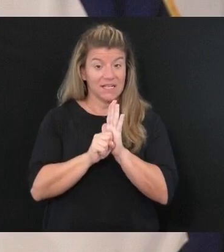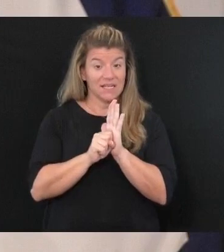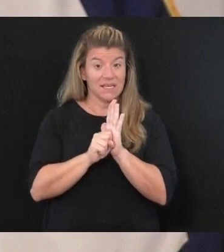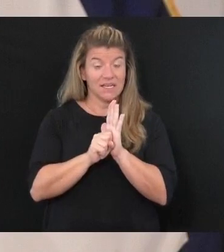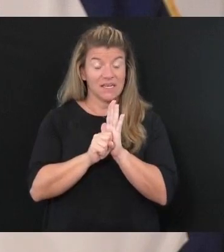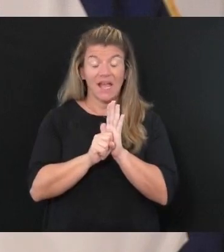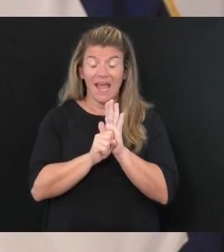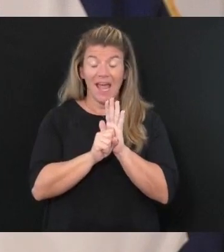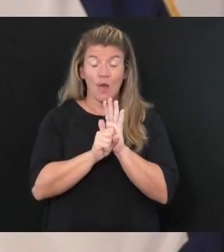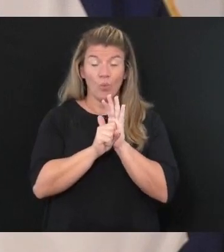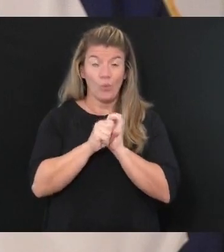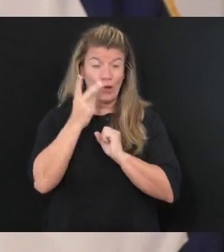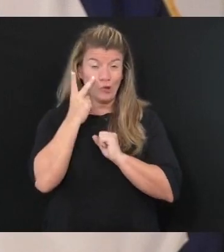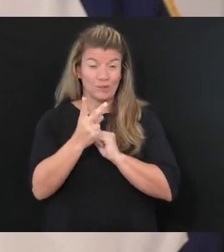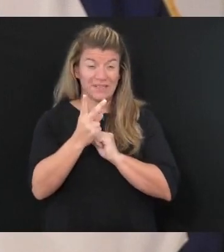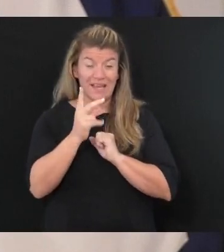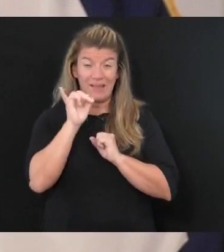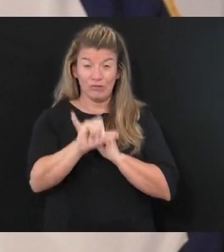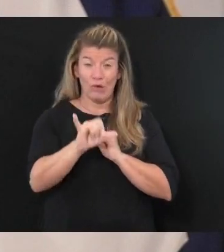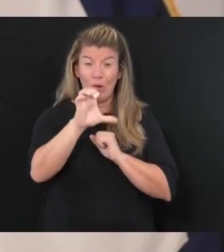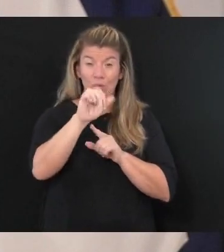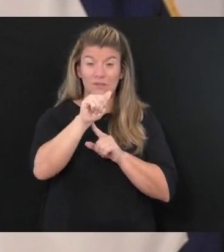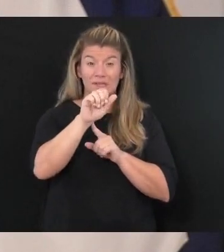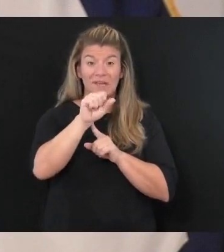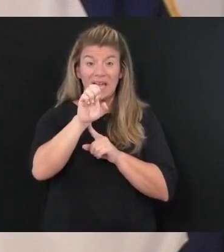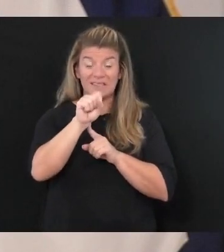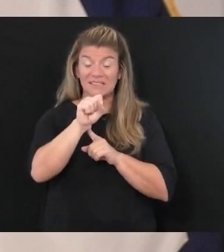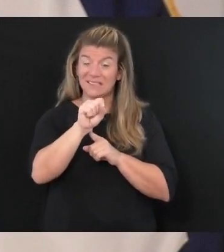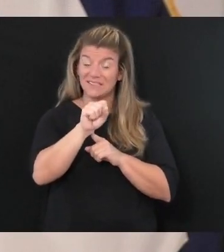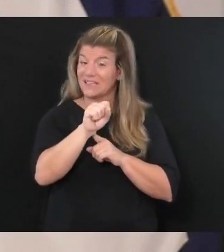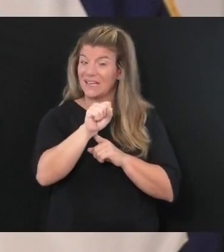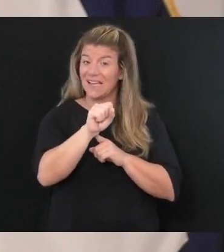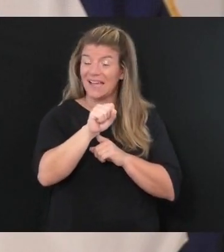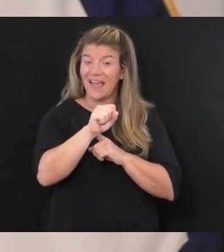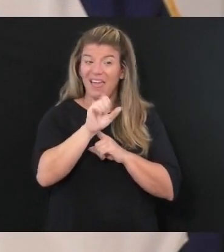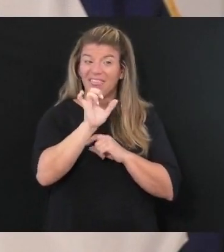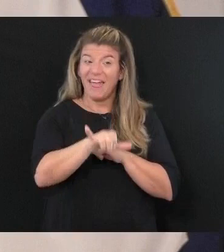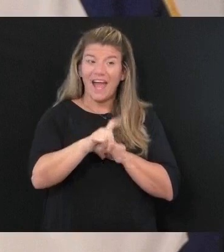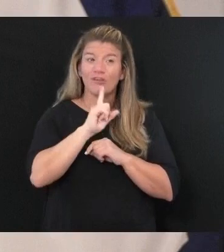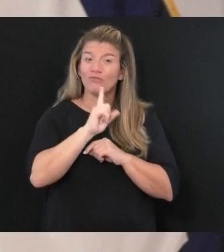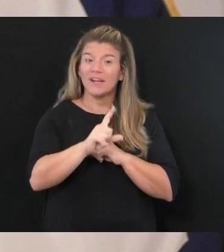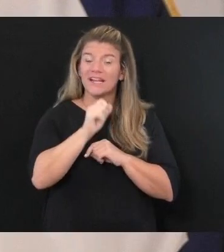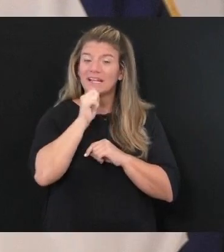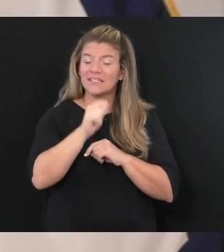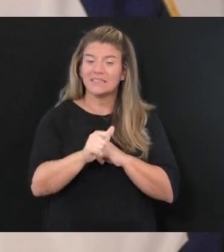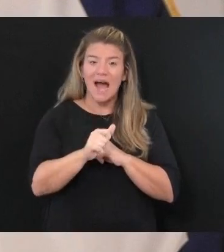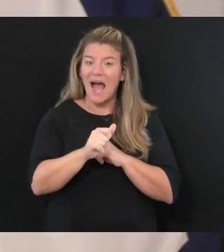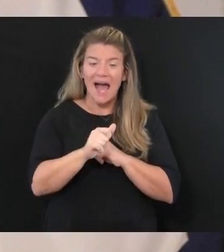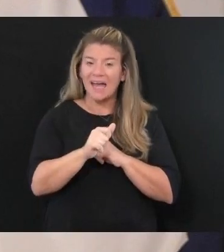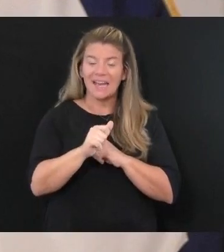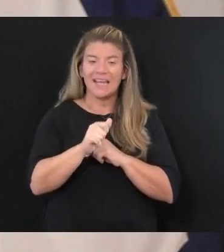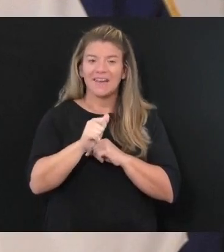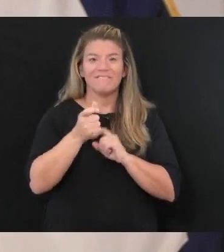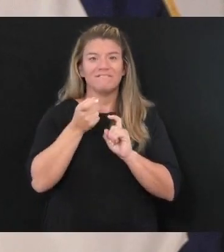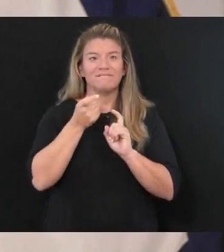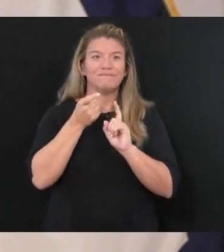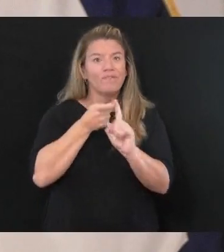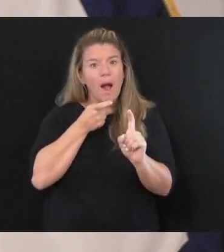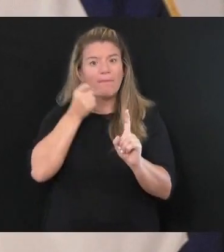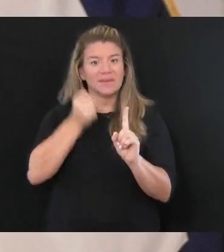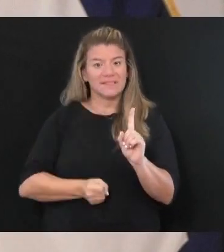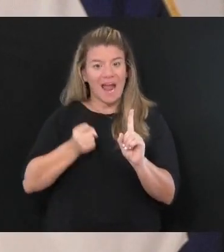in many of these cases, it really didn't come from the south. We brought it back to us. And